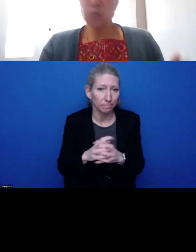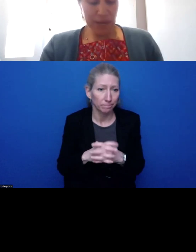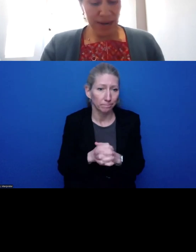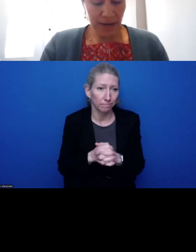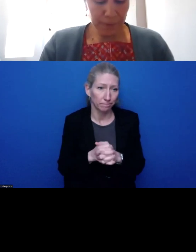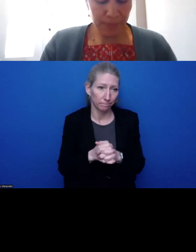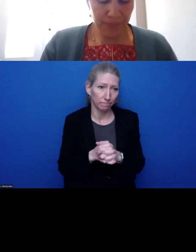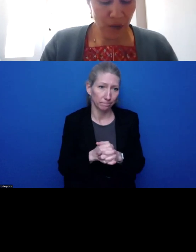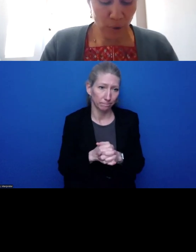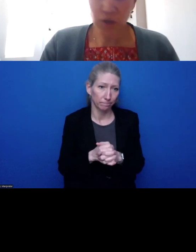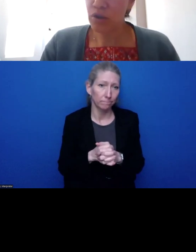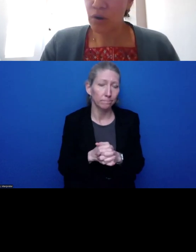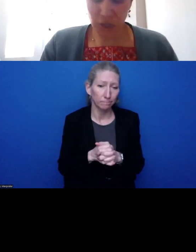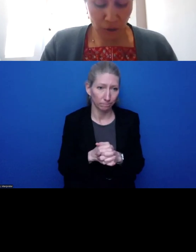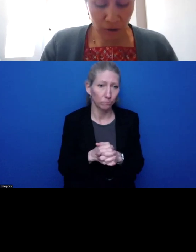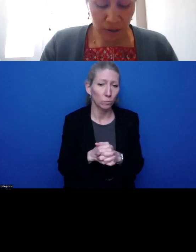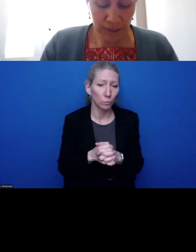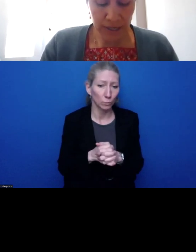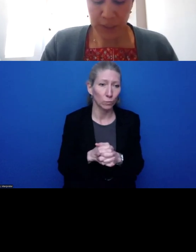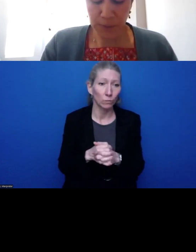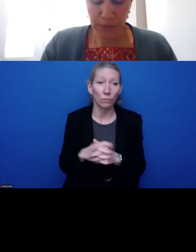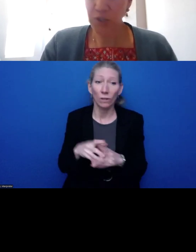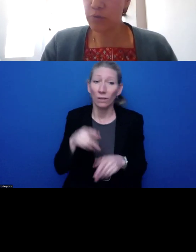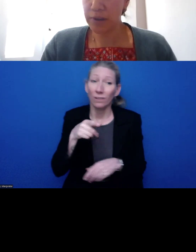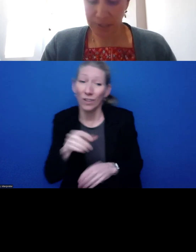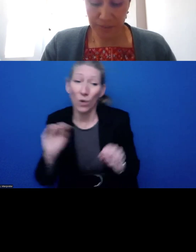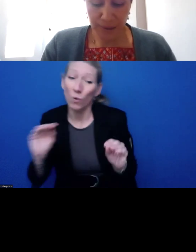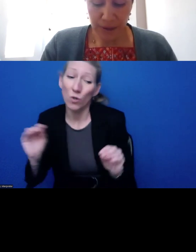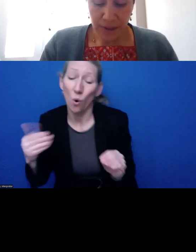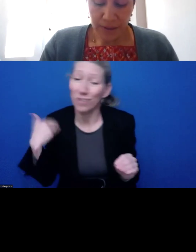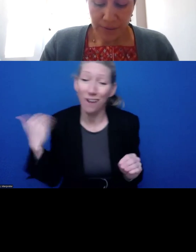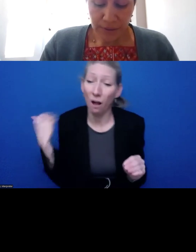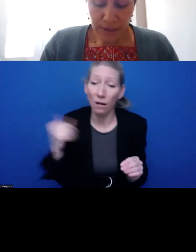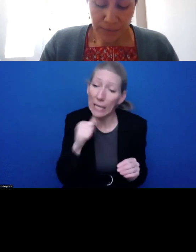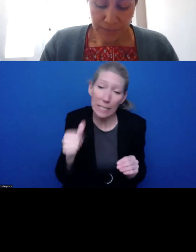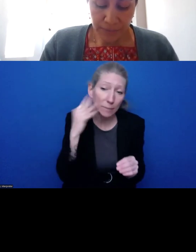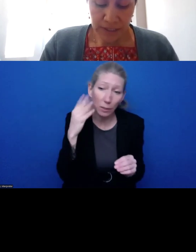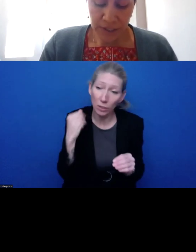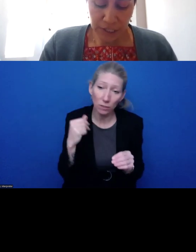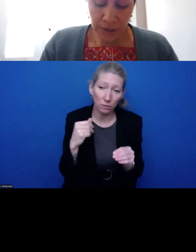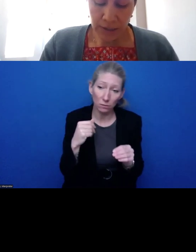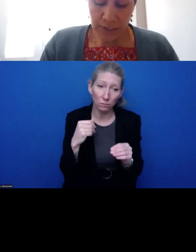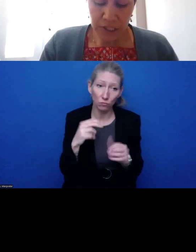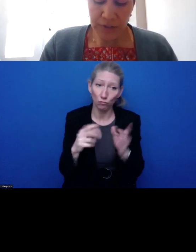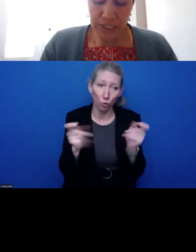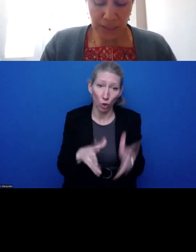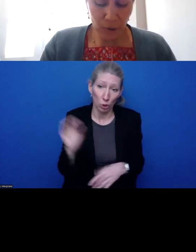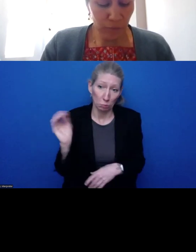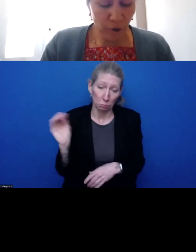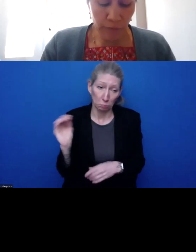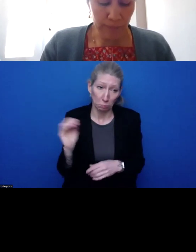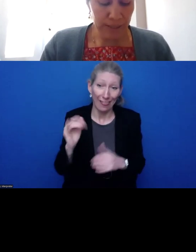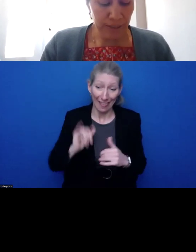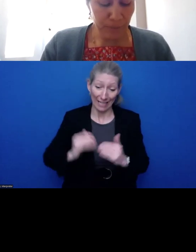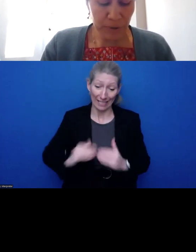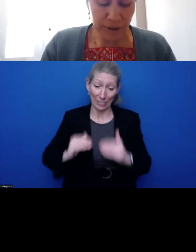At Gumarcaj, there were no young, inexperienced rulers. The tier system